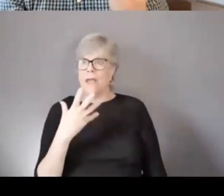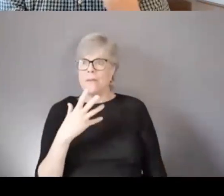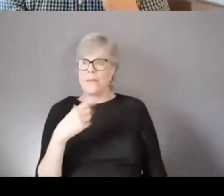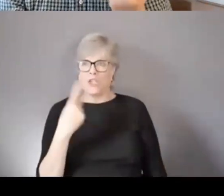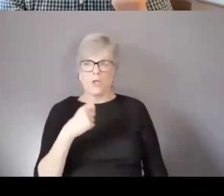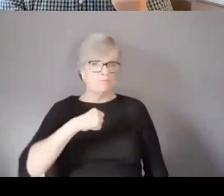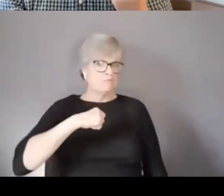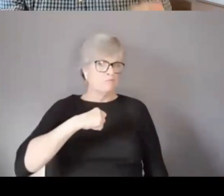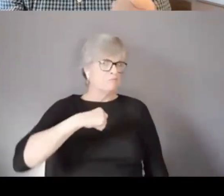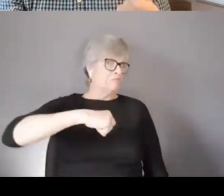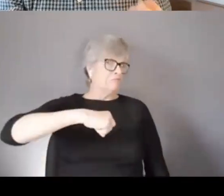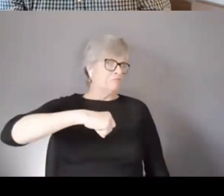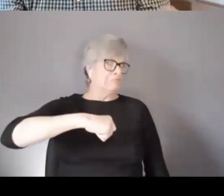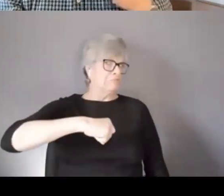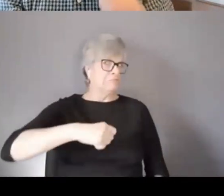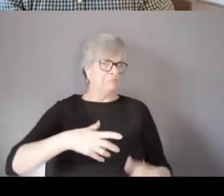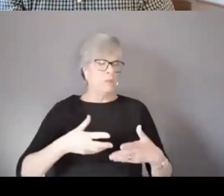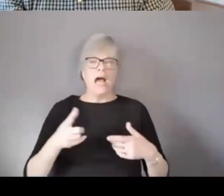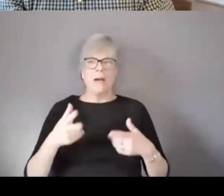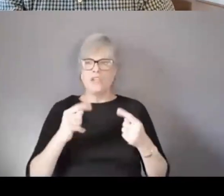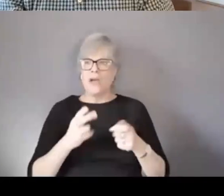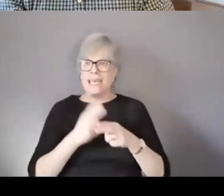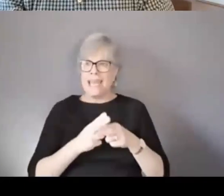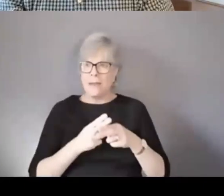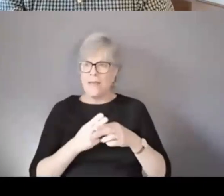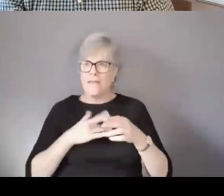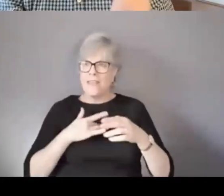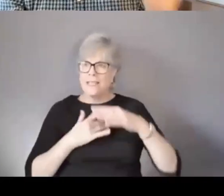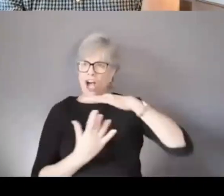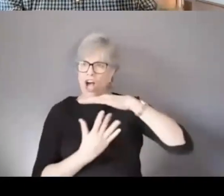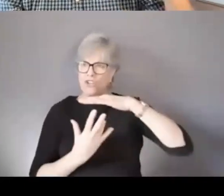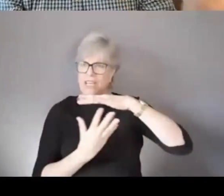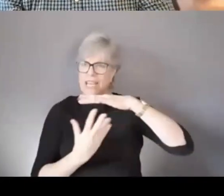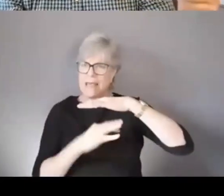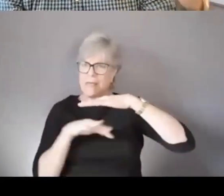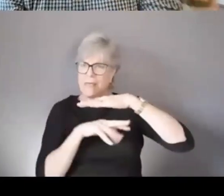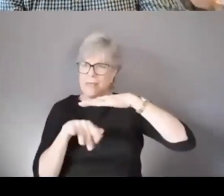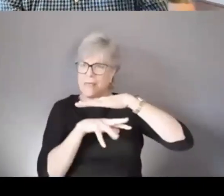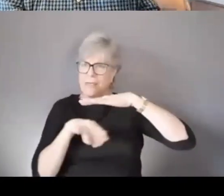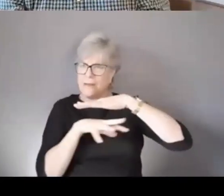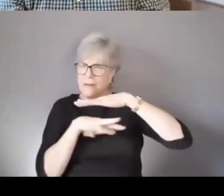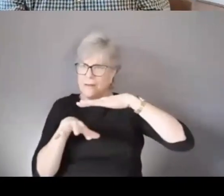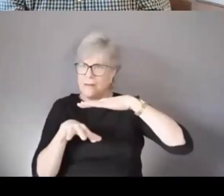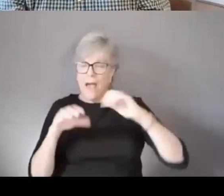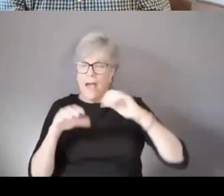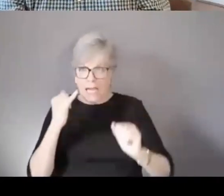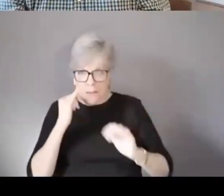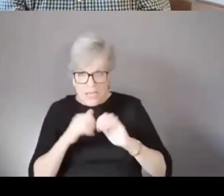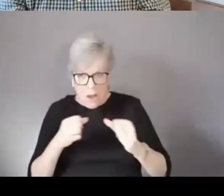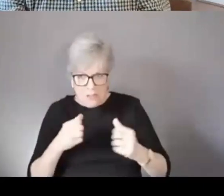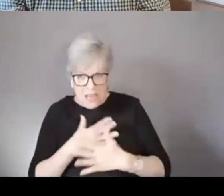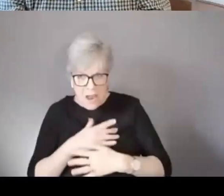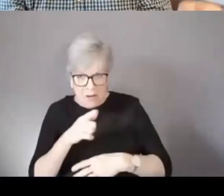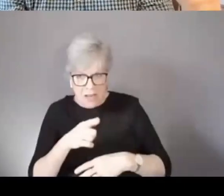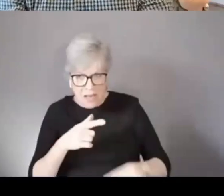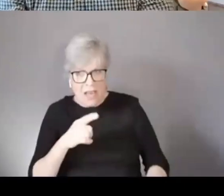or resistant. And I'm going to try to name that feeling underneath, right? Wow, I can imagine how scary it would